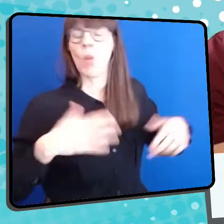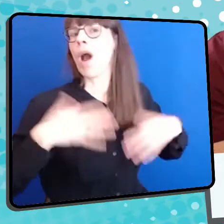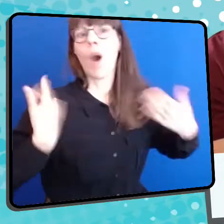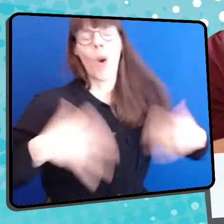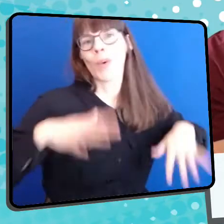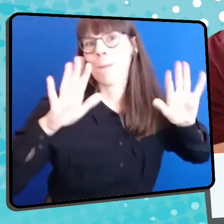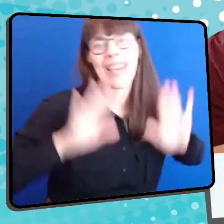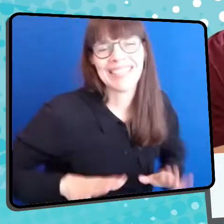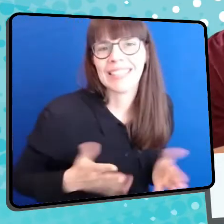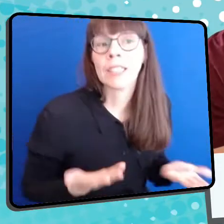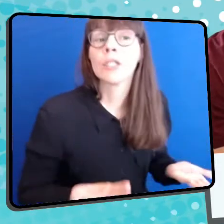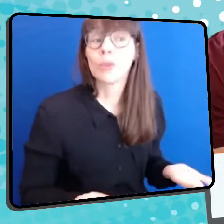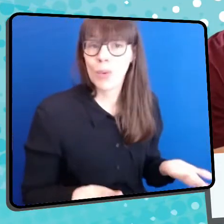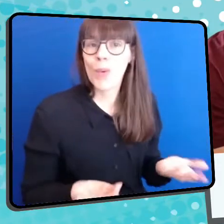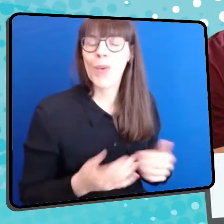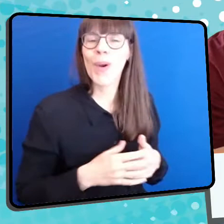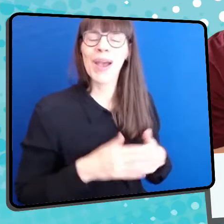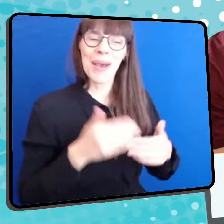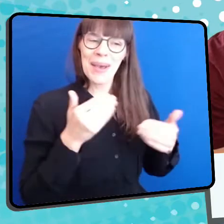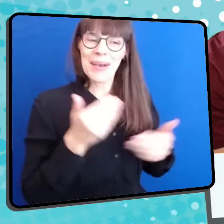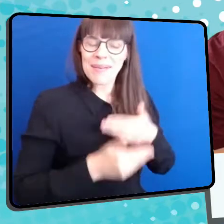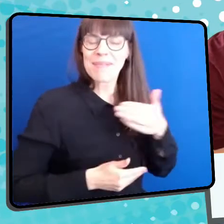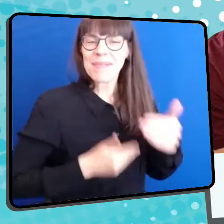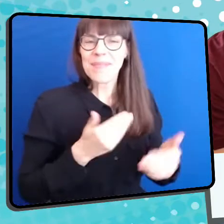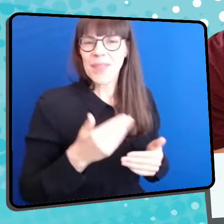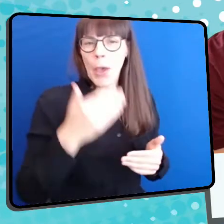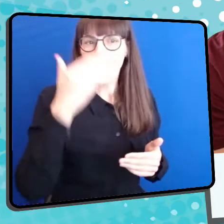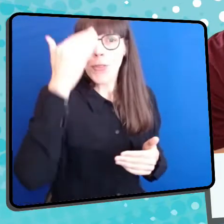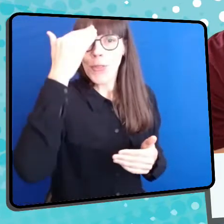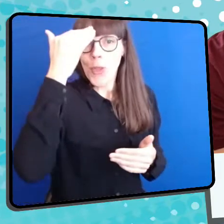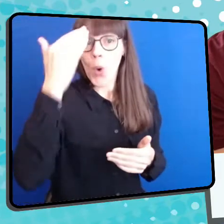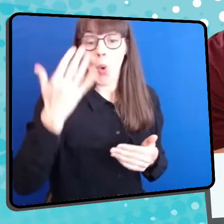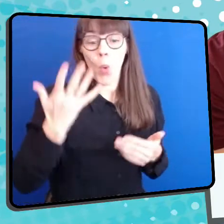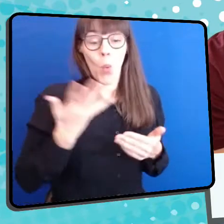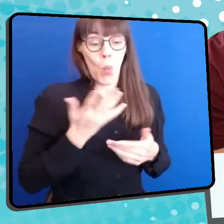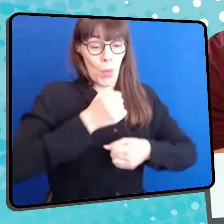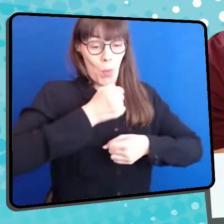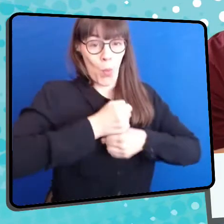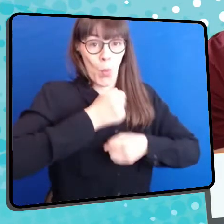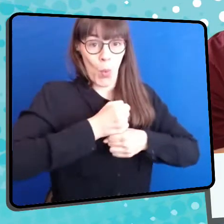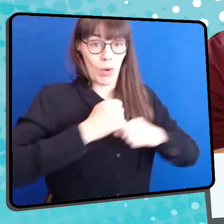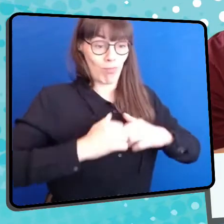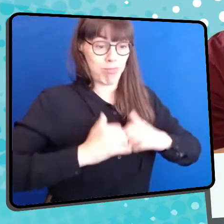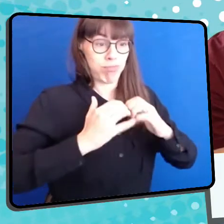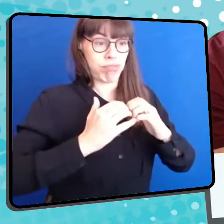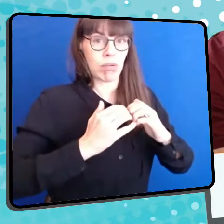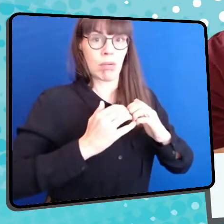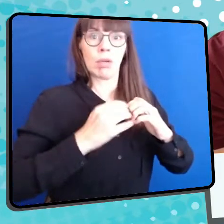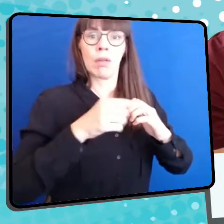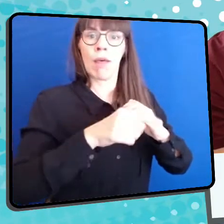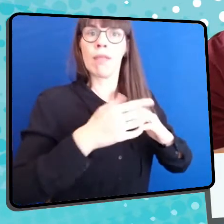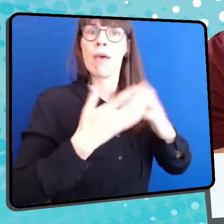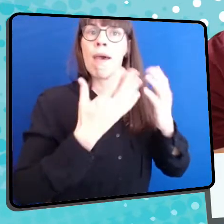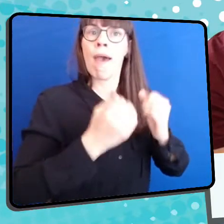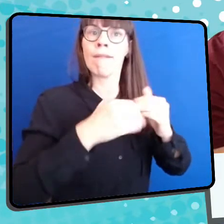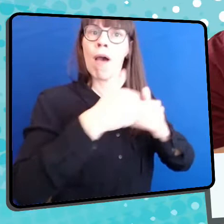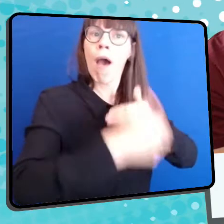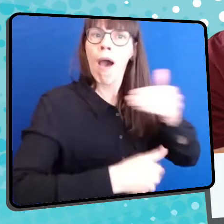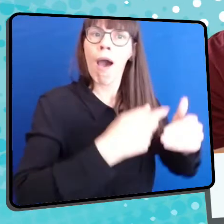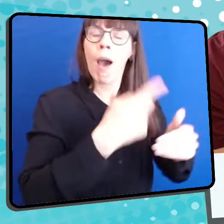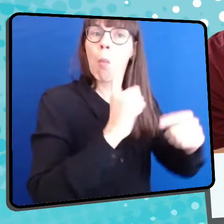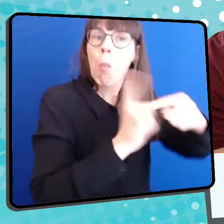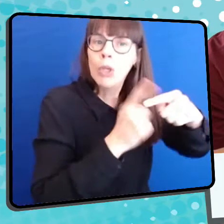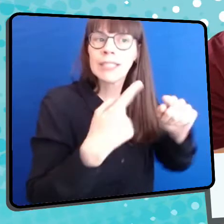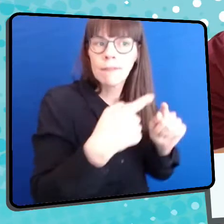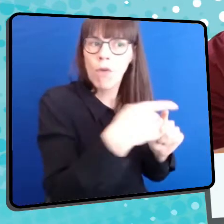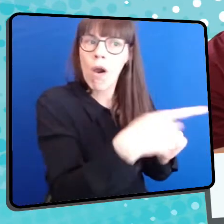think, yeah, at the end of the day, it was just knowing that your like whatever you helped do and build has actually gotten to a bigger use and purpose that was needed. That was